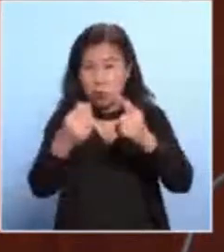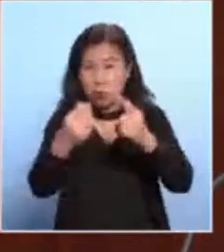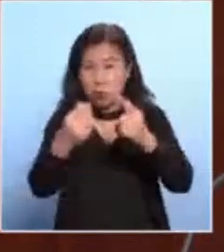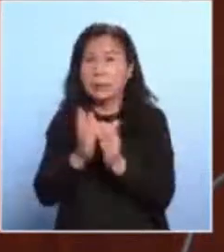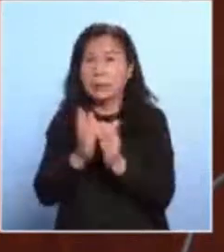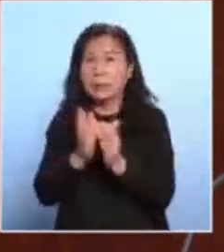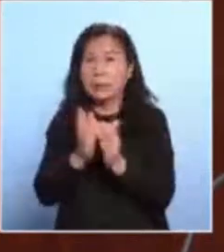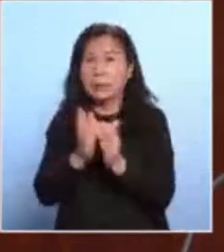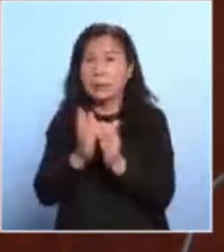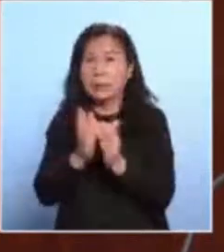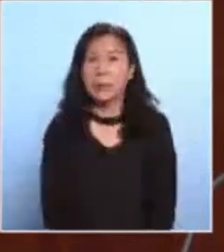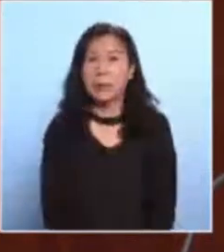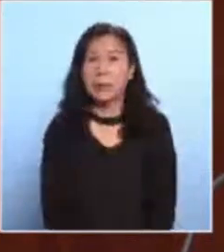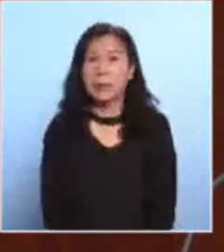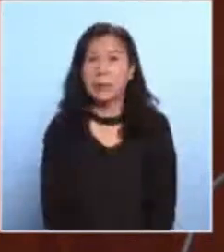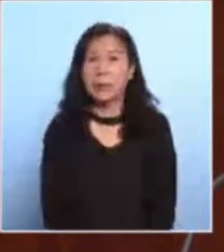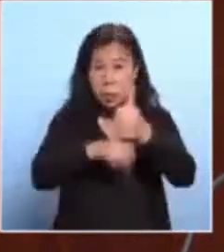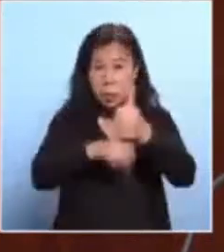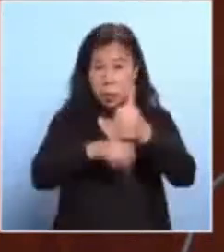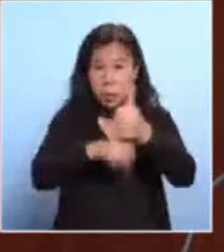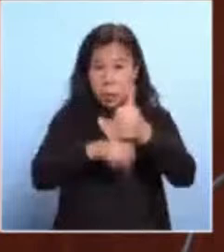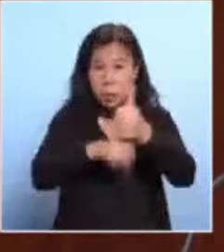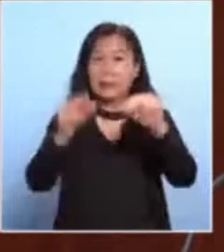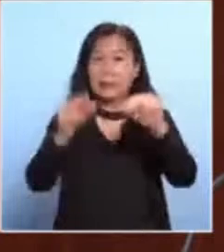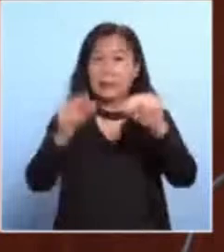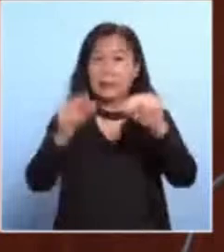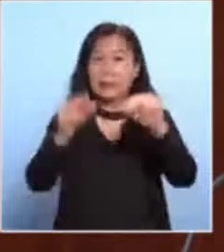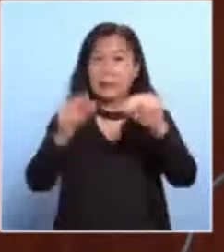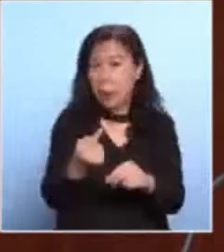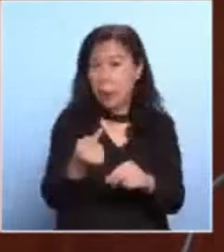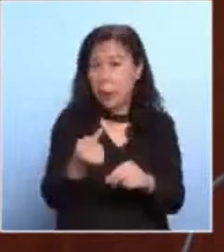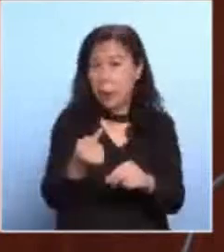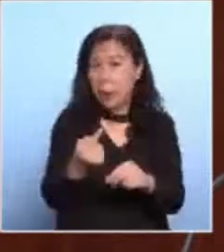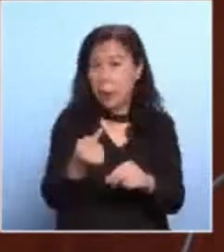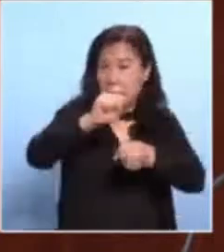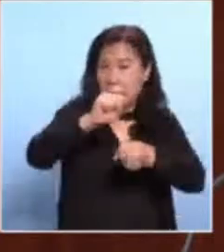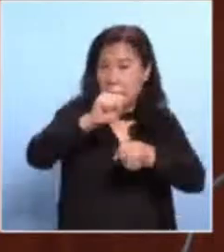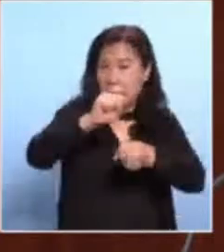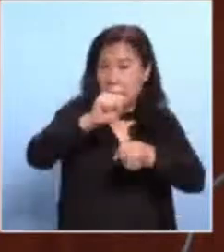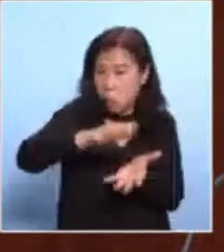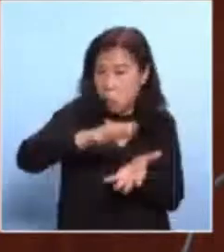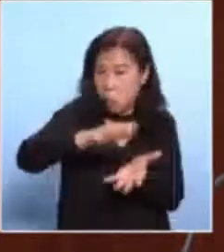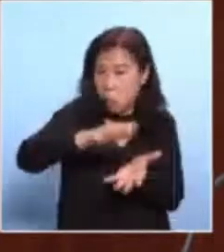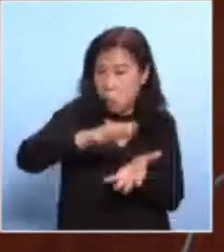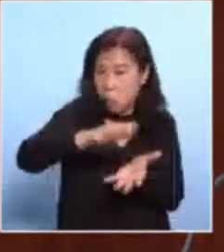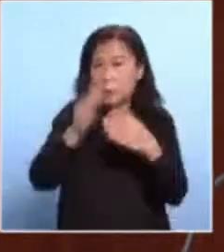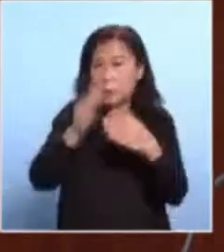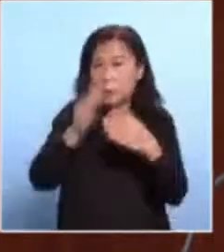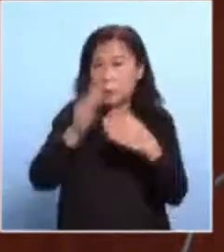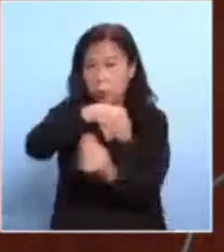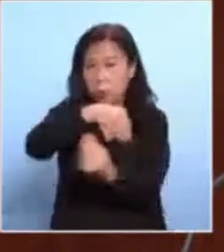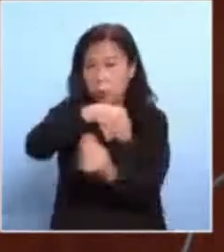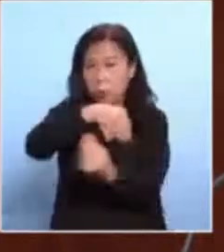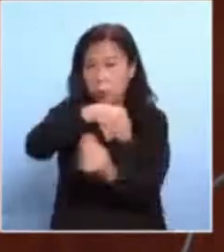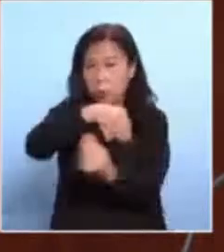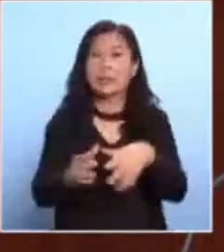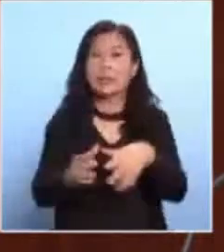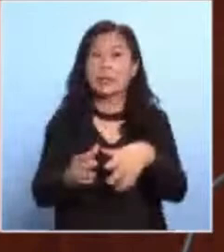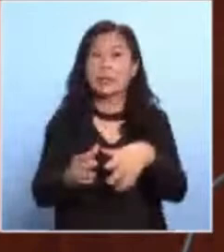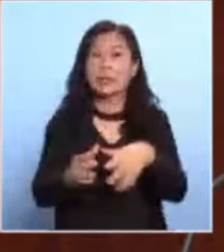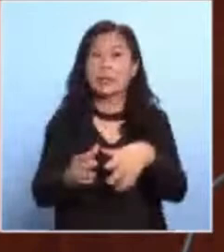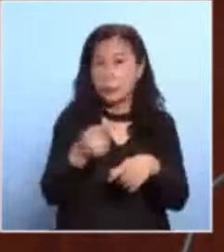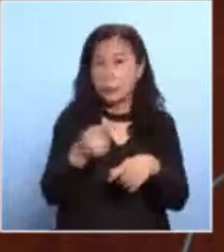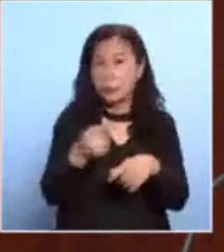the implementation of e-commerce projects within the cumulative funding ceiling of $7 million.